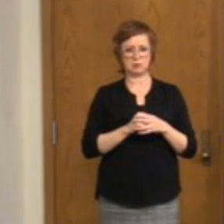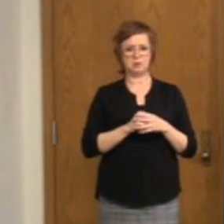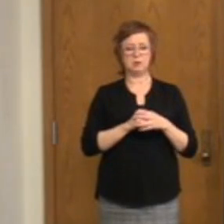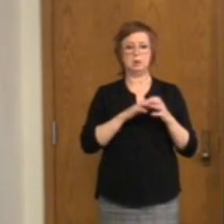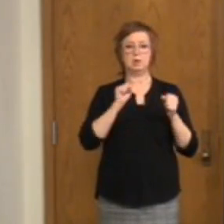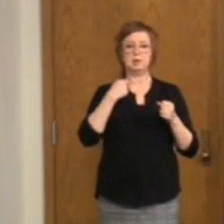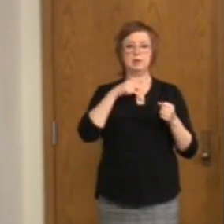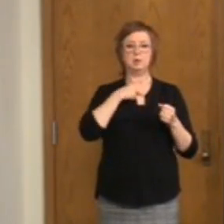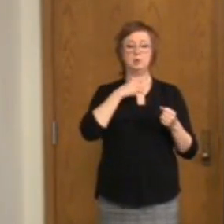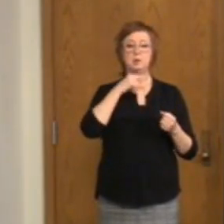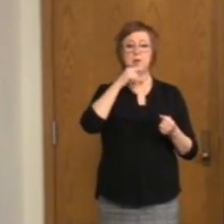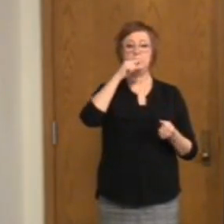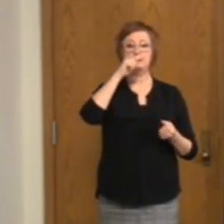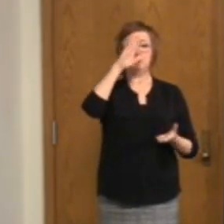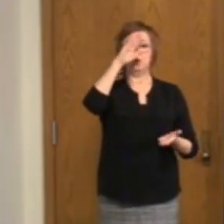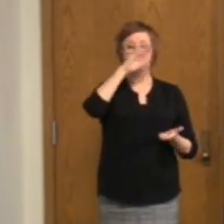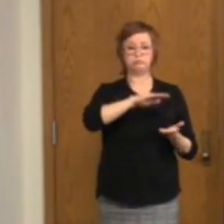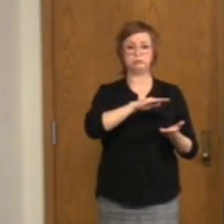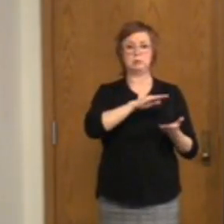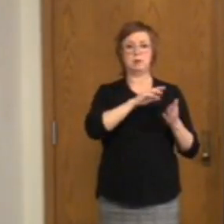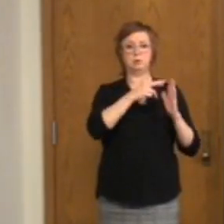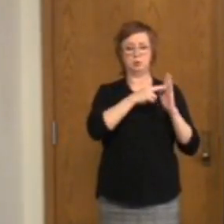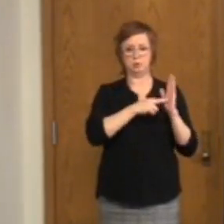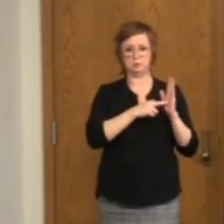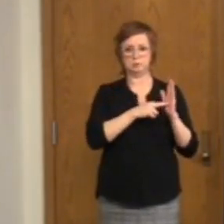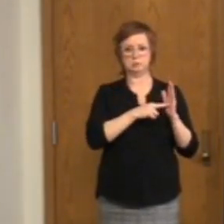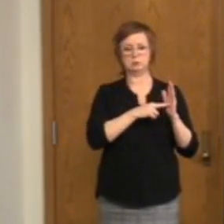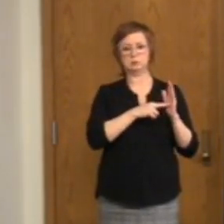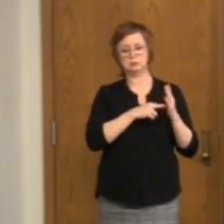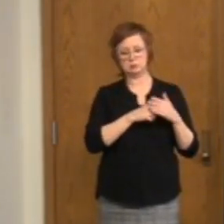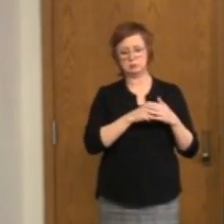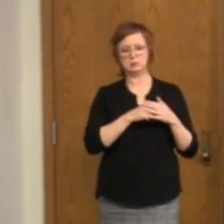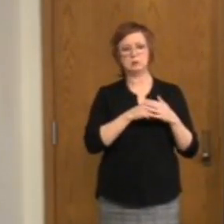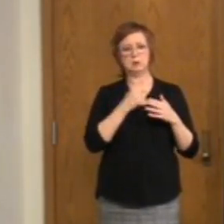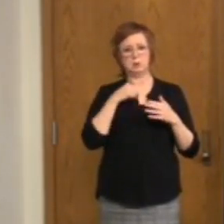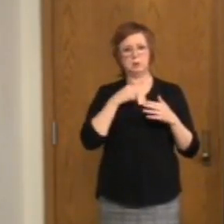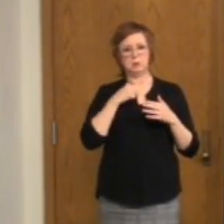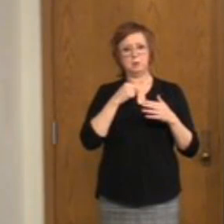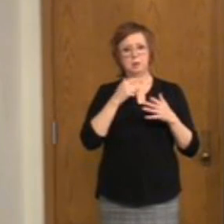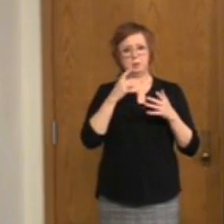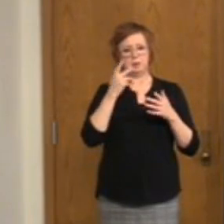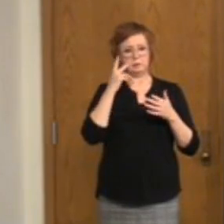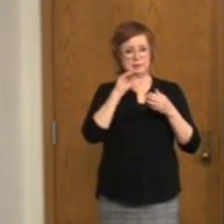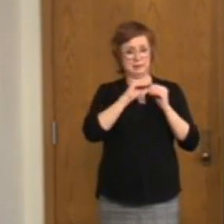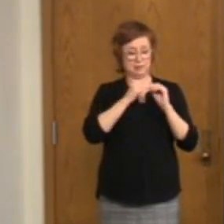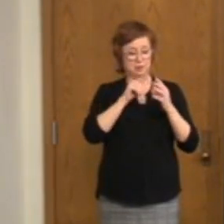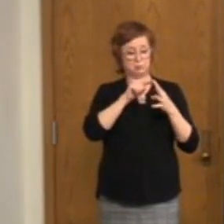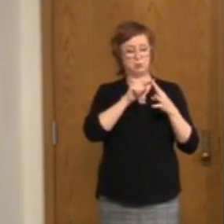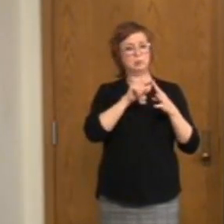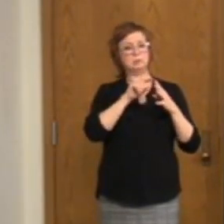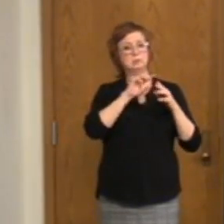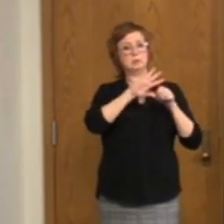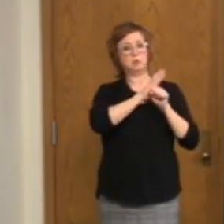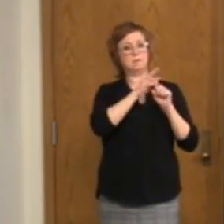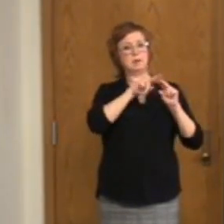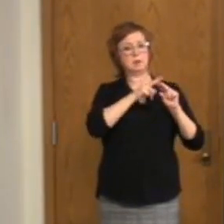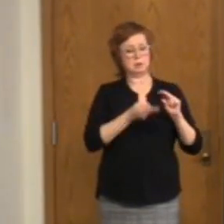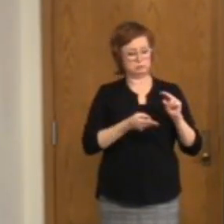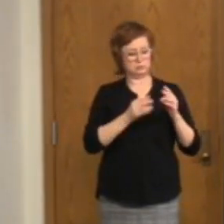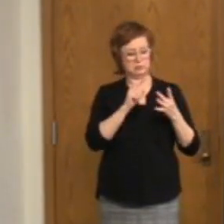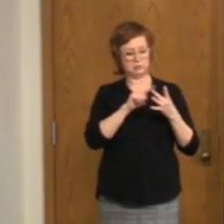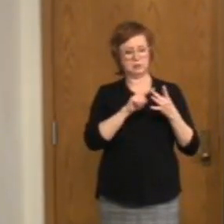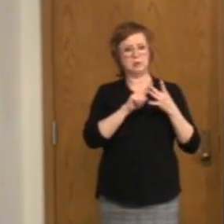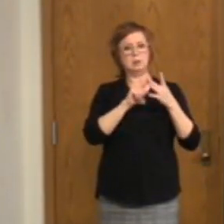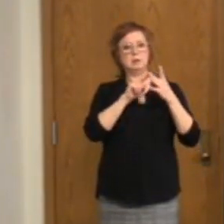in the weeks ahead? Yes, we watch case numbers, which are declining. Our testing, contact tracing is